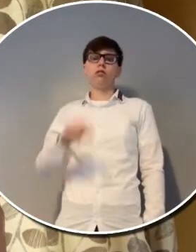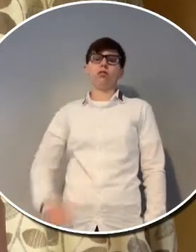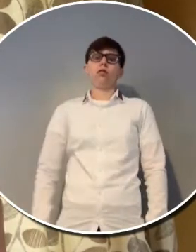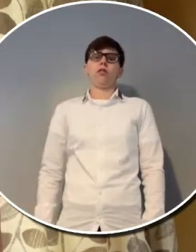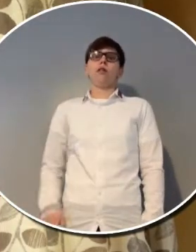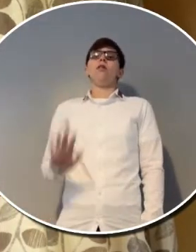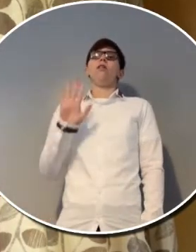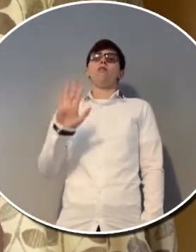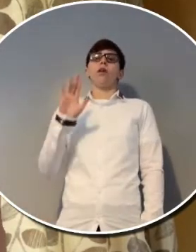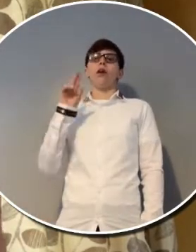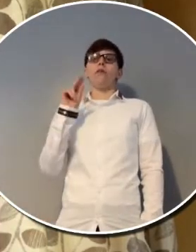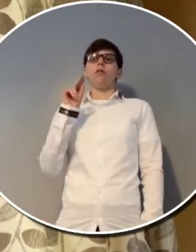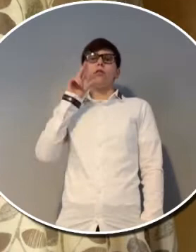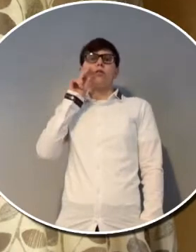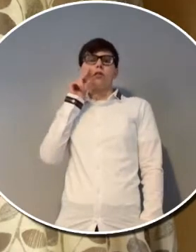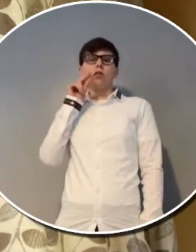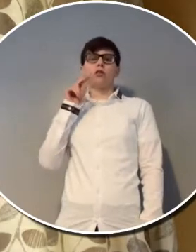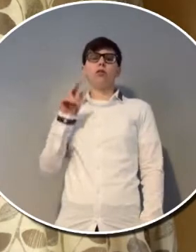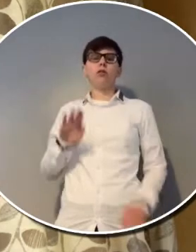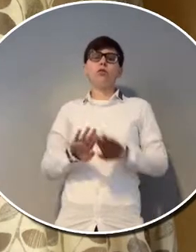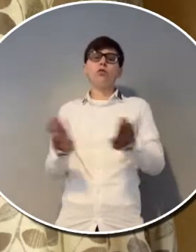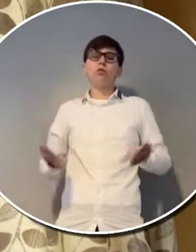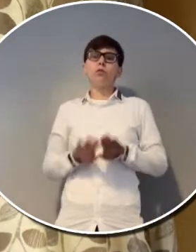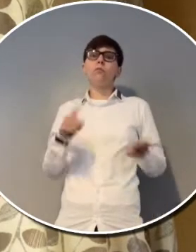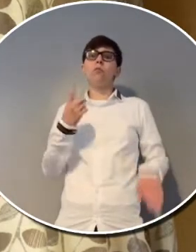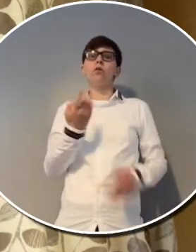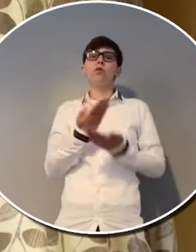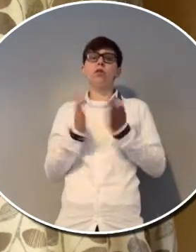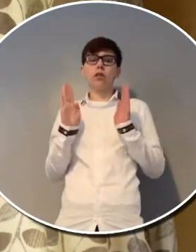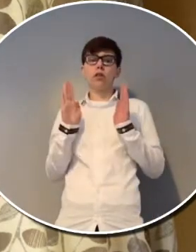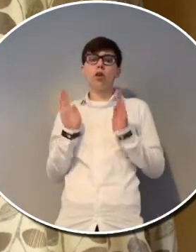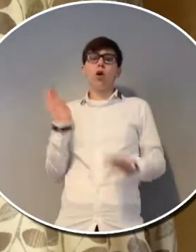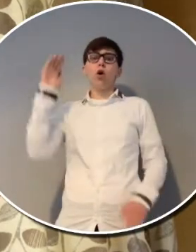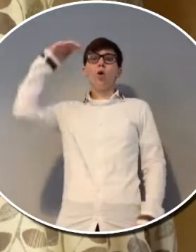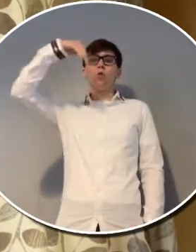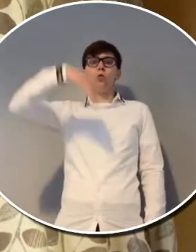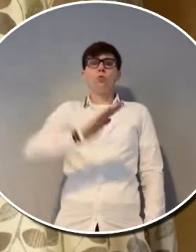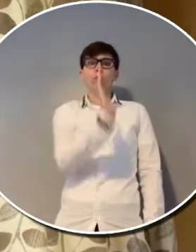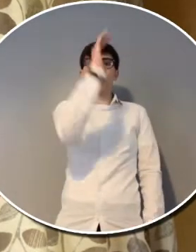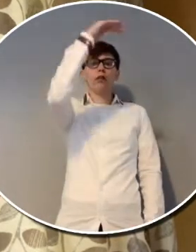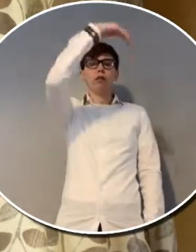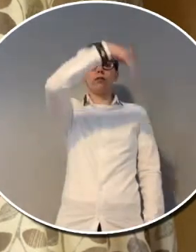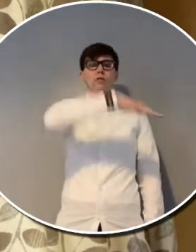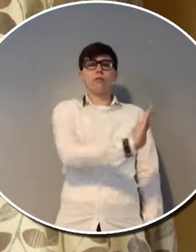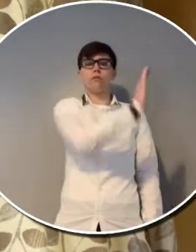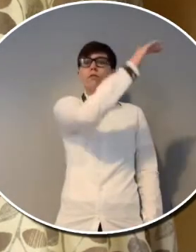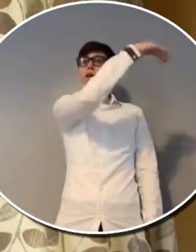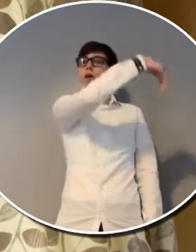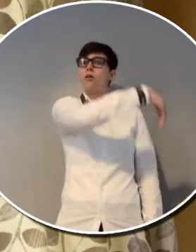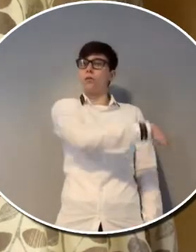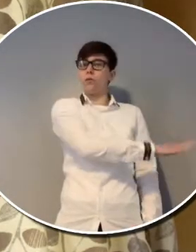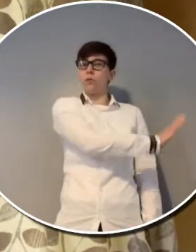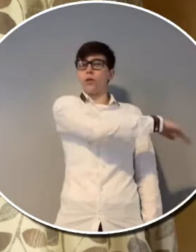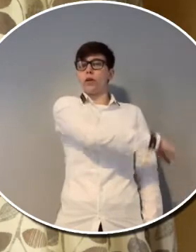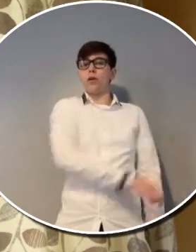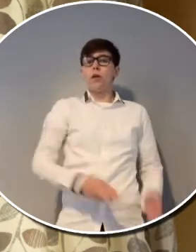quack, but only 4 little ducks came back. We better count them.